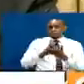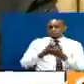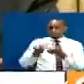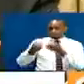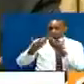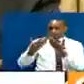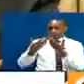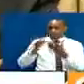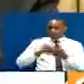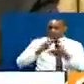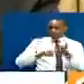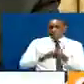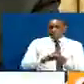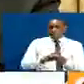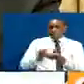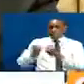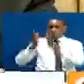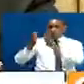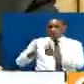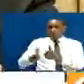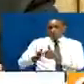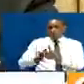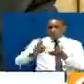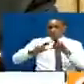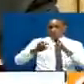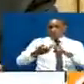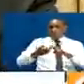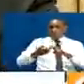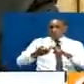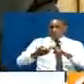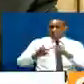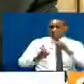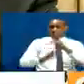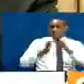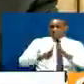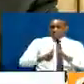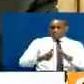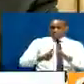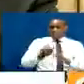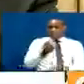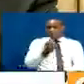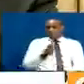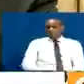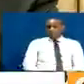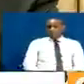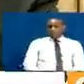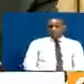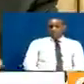learn that that officer is somehow related to one of our ministers,